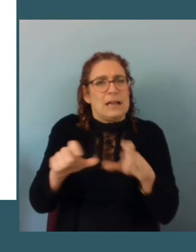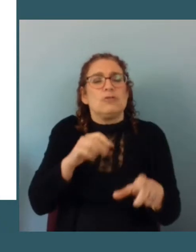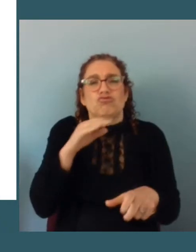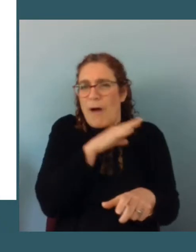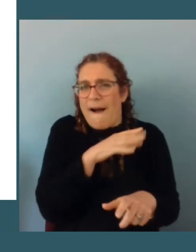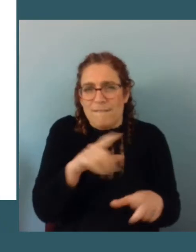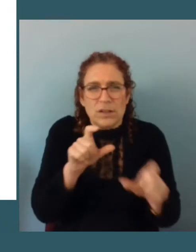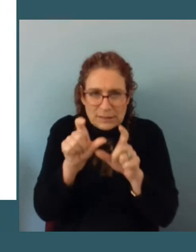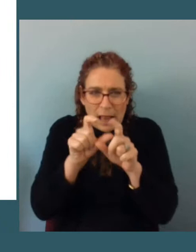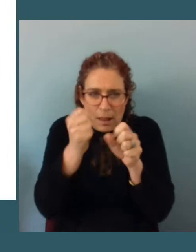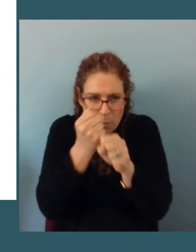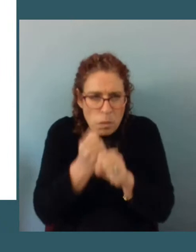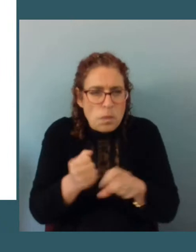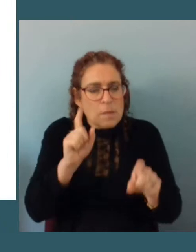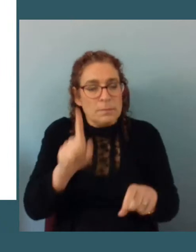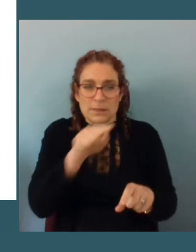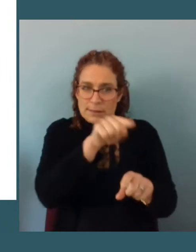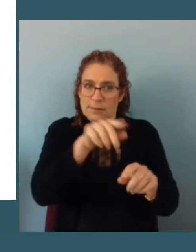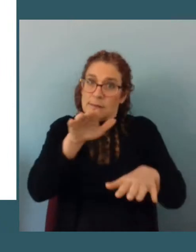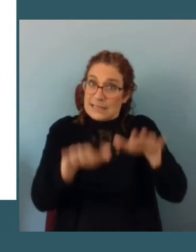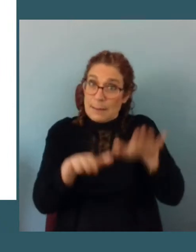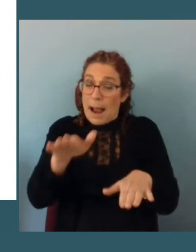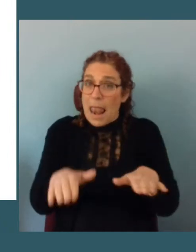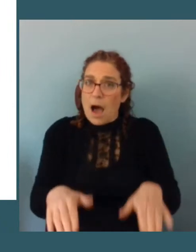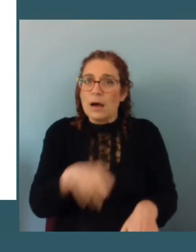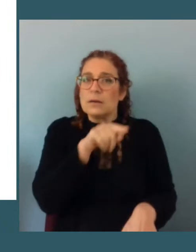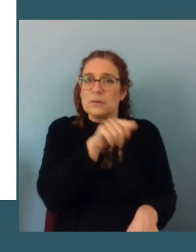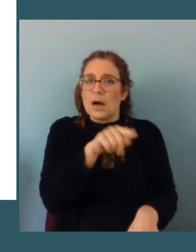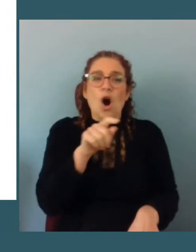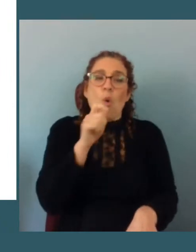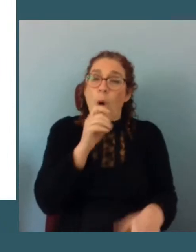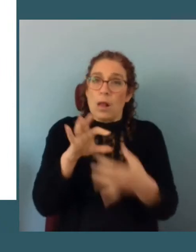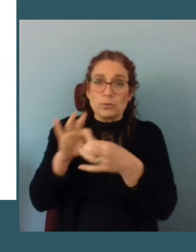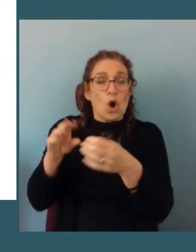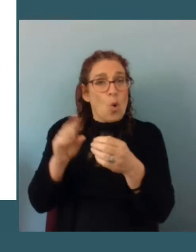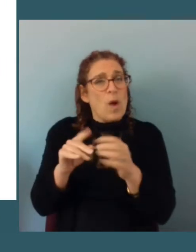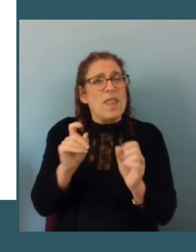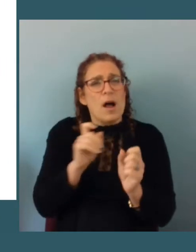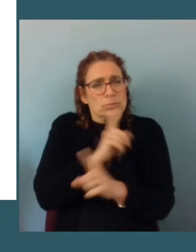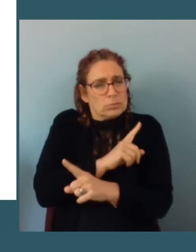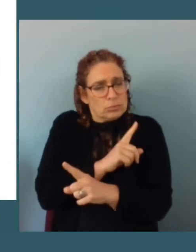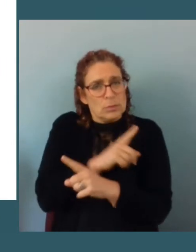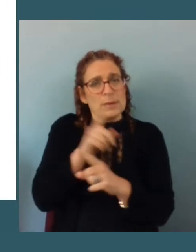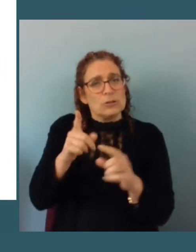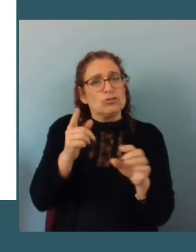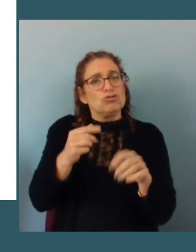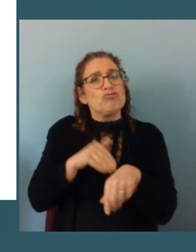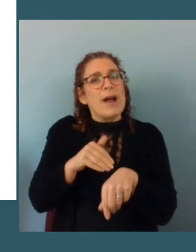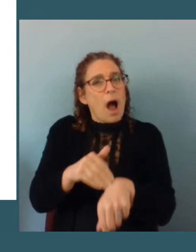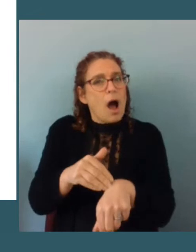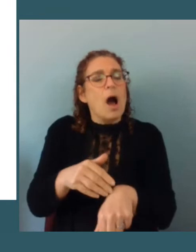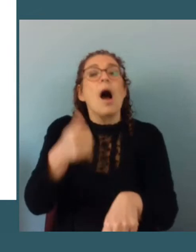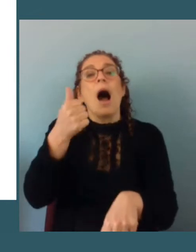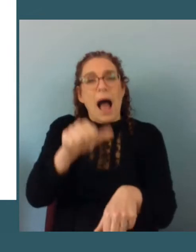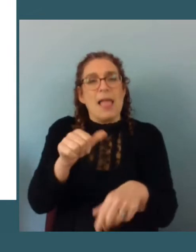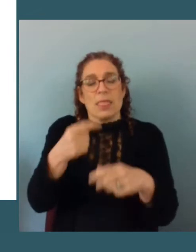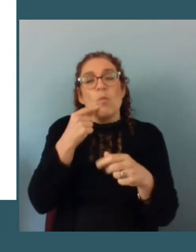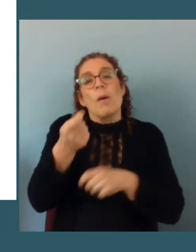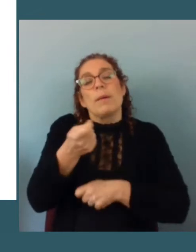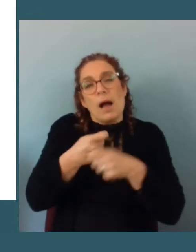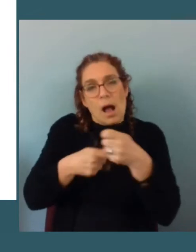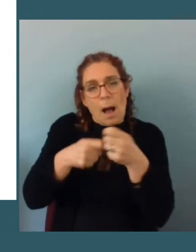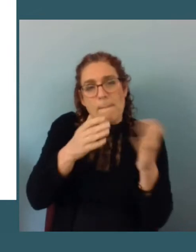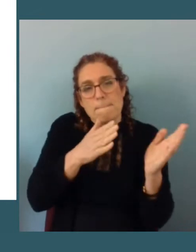similar process in that it will work on uncommon triggers to start with and then move to more common triggers. So again, it's just a really